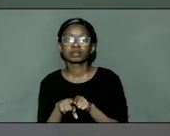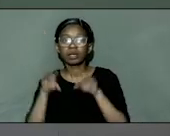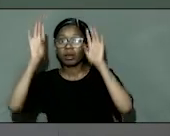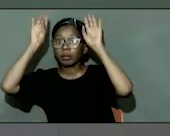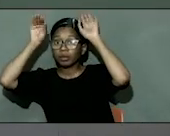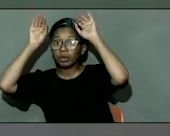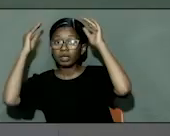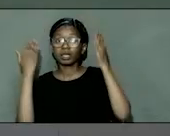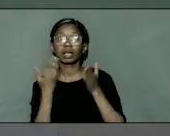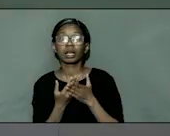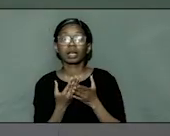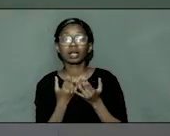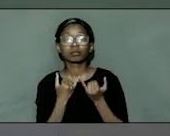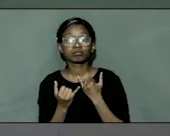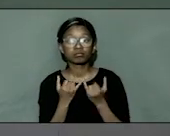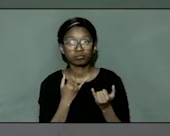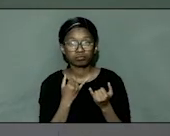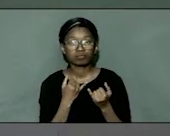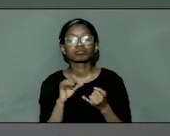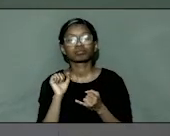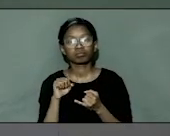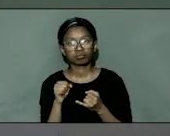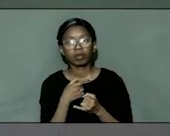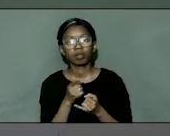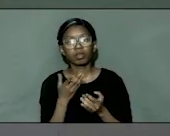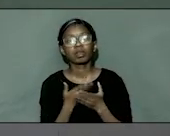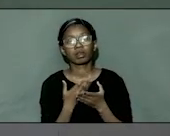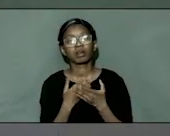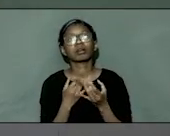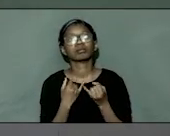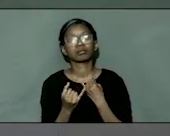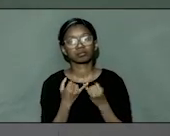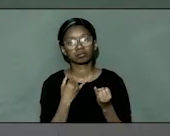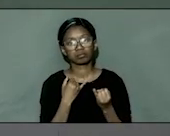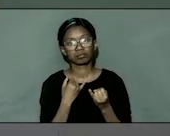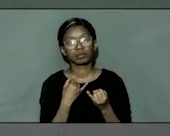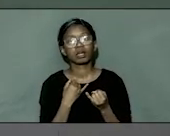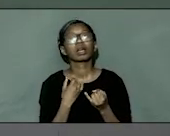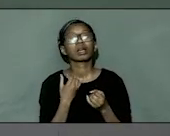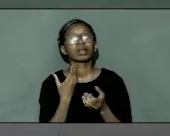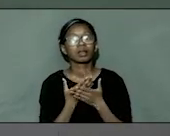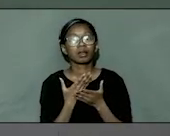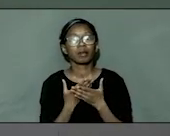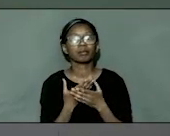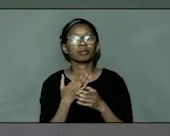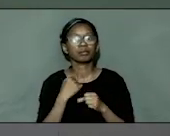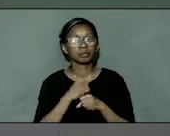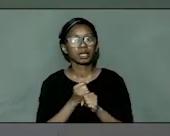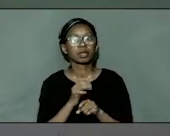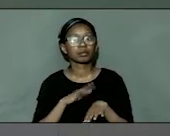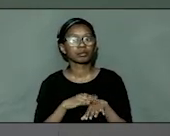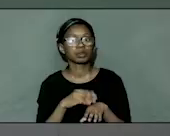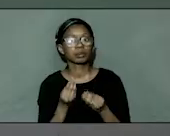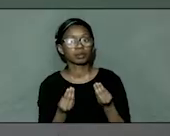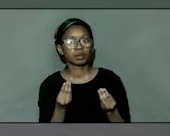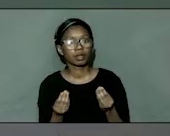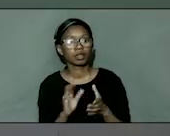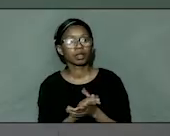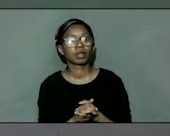Yes. They can interbreed. But is the offspring of a donkey and a horse